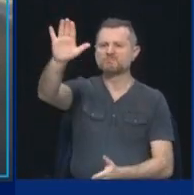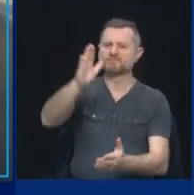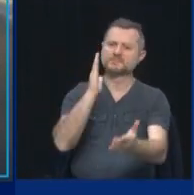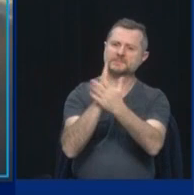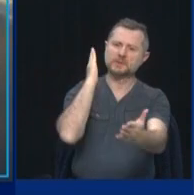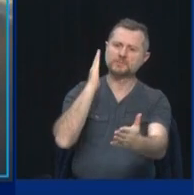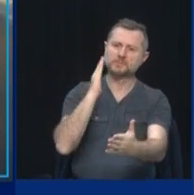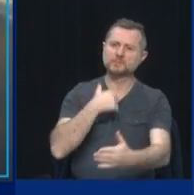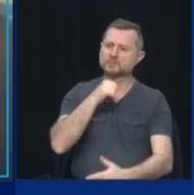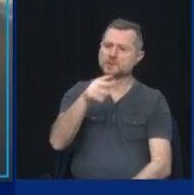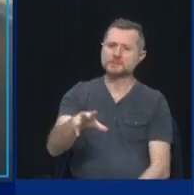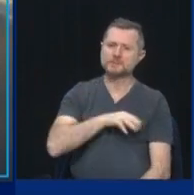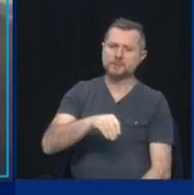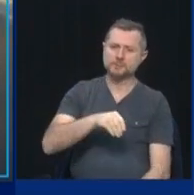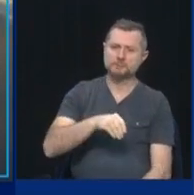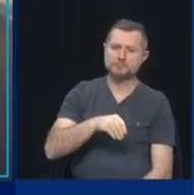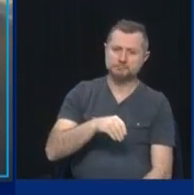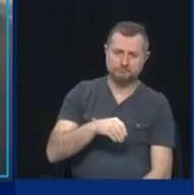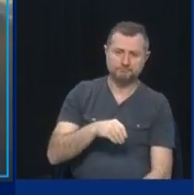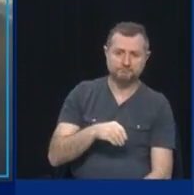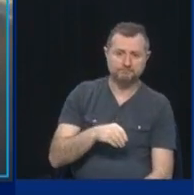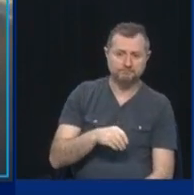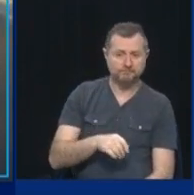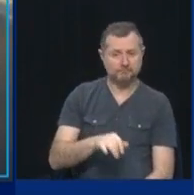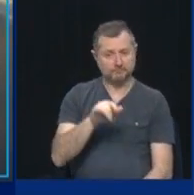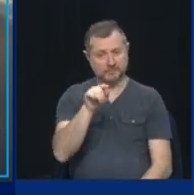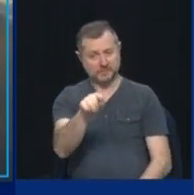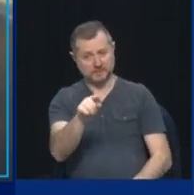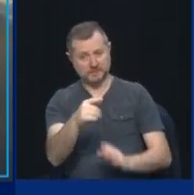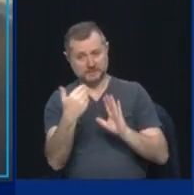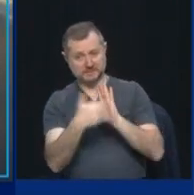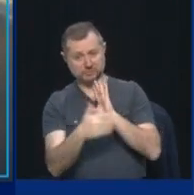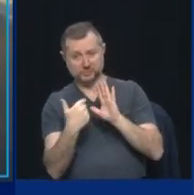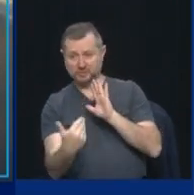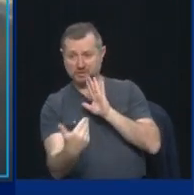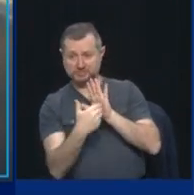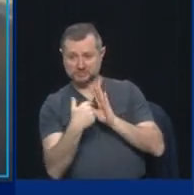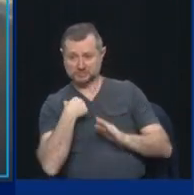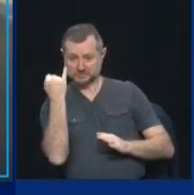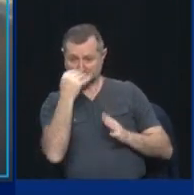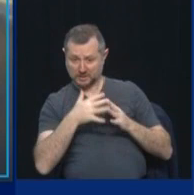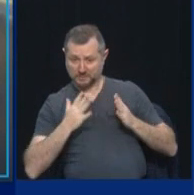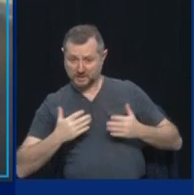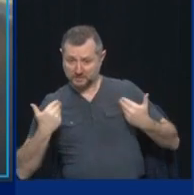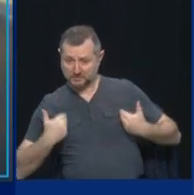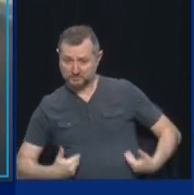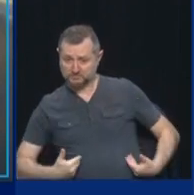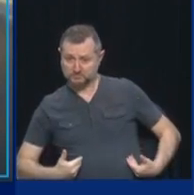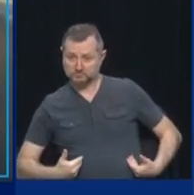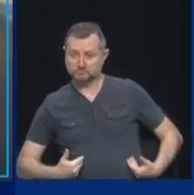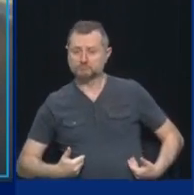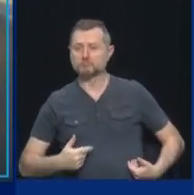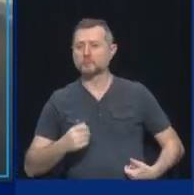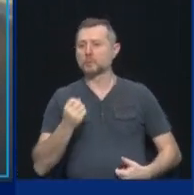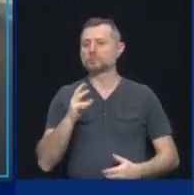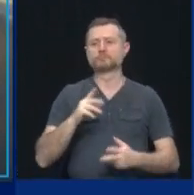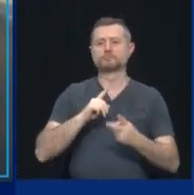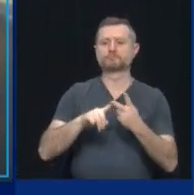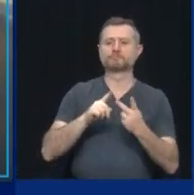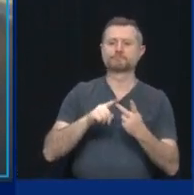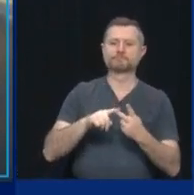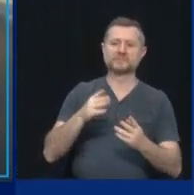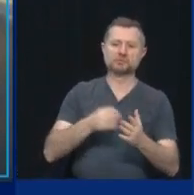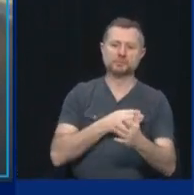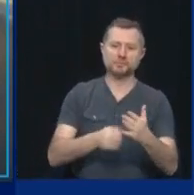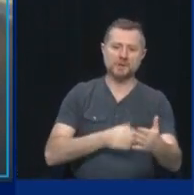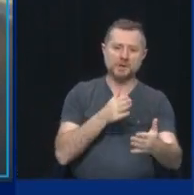that. When you discriminate against an Italian-American, when you discriminate against a Jewish